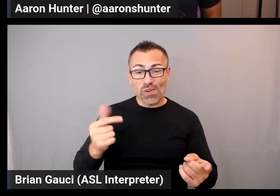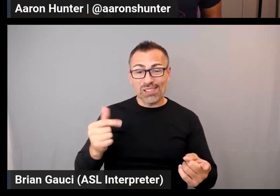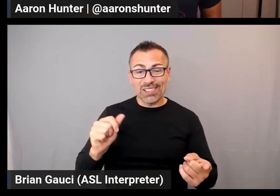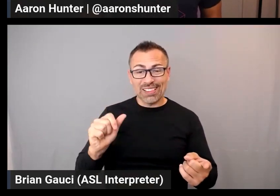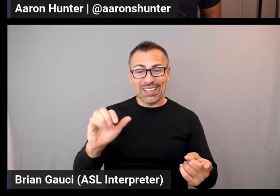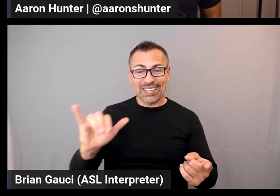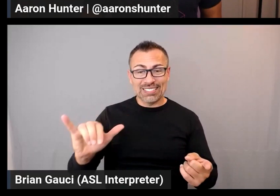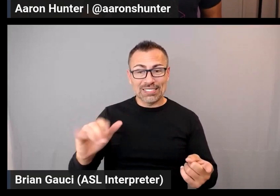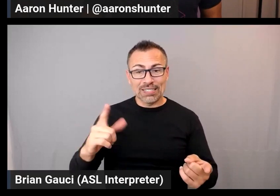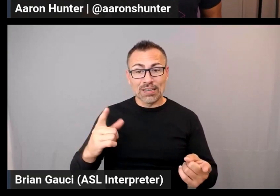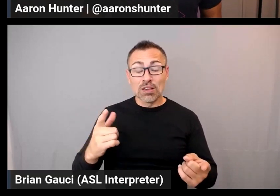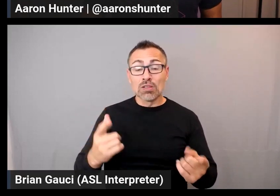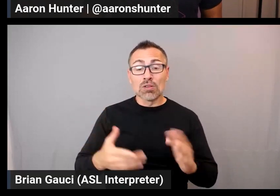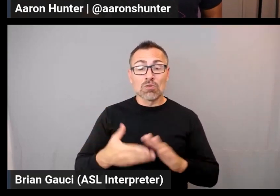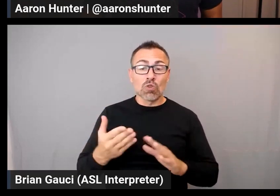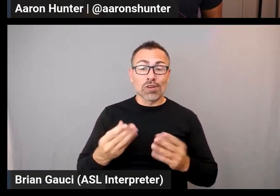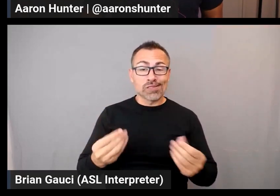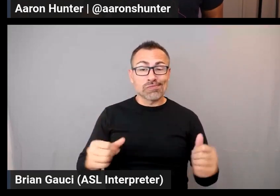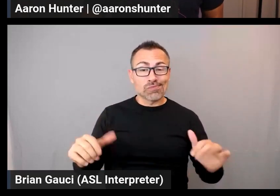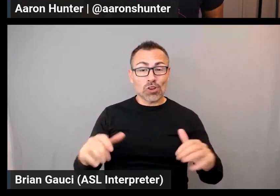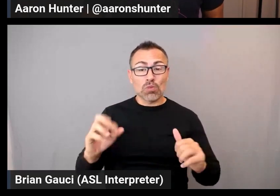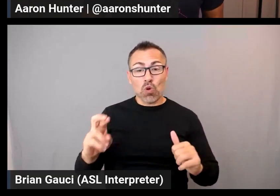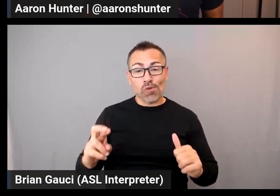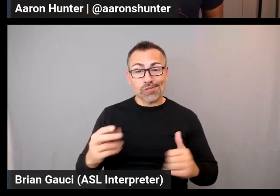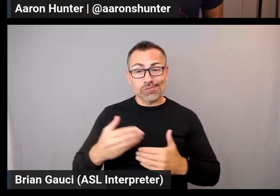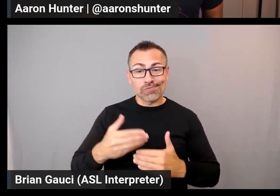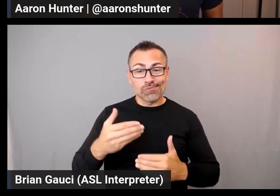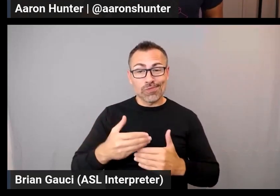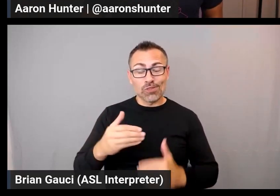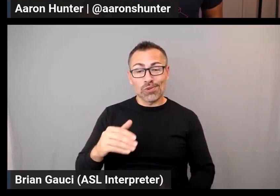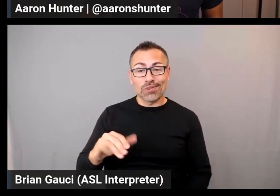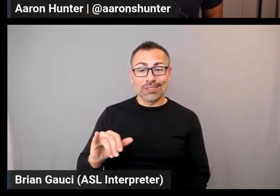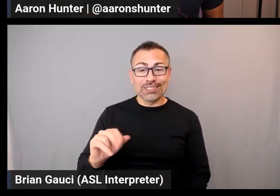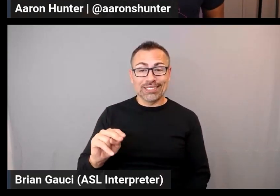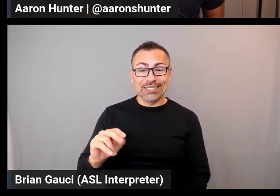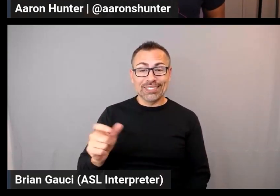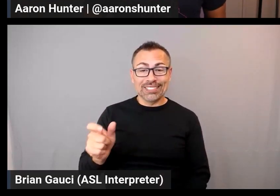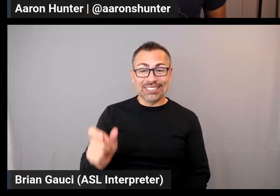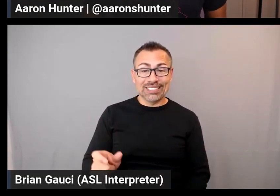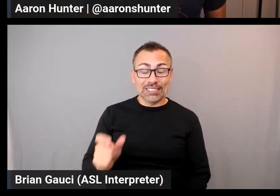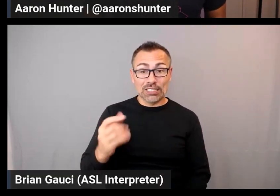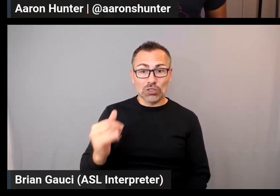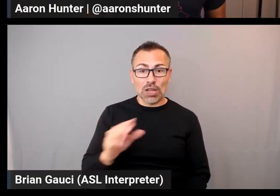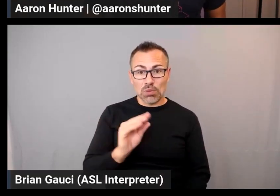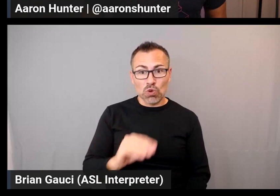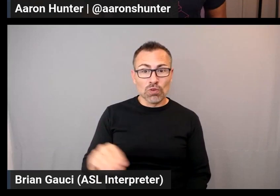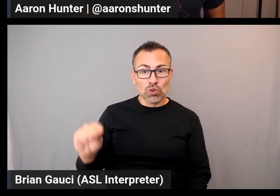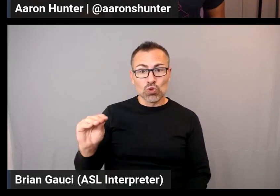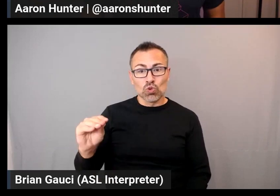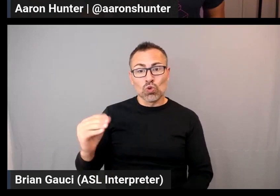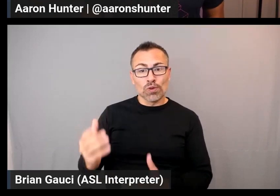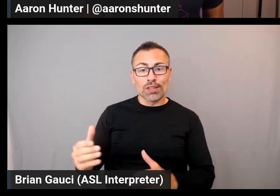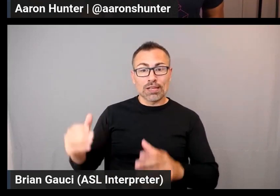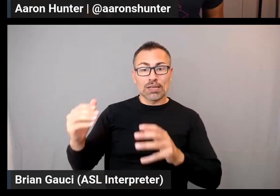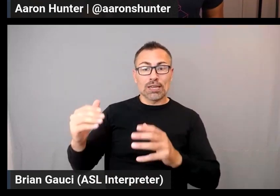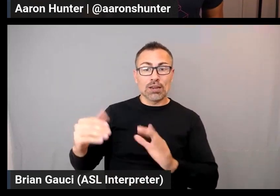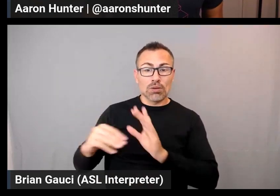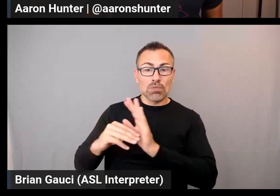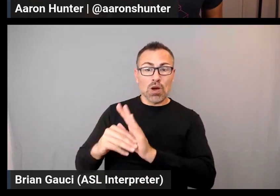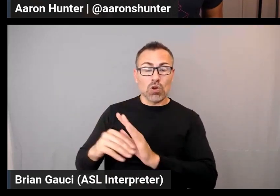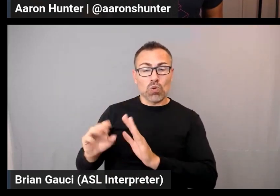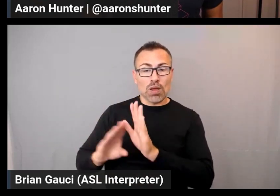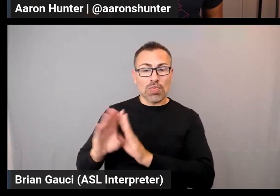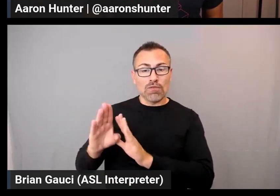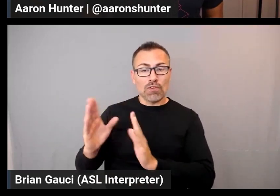on-prem or maybe running on Windows instances. So now you're also moving to this container model where the developer may not really know how